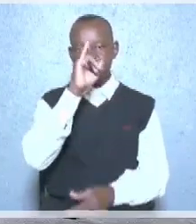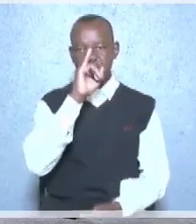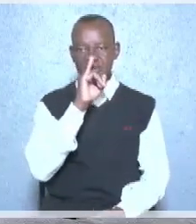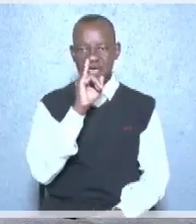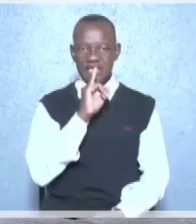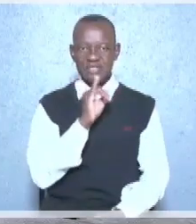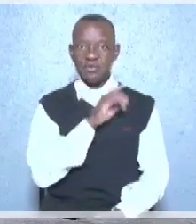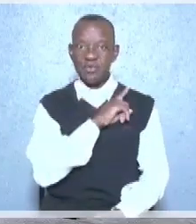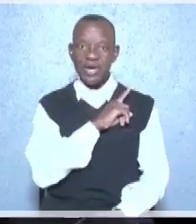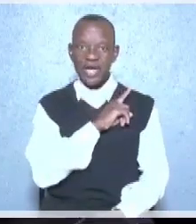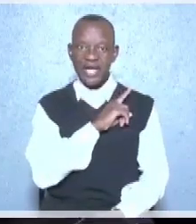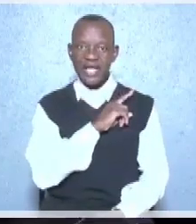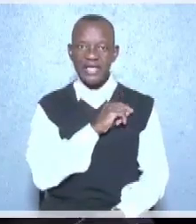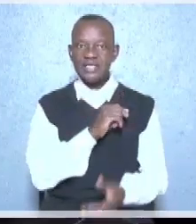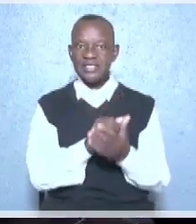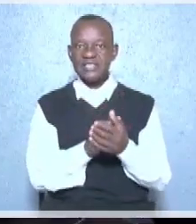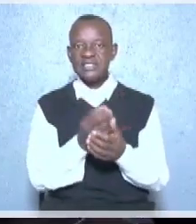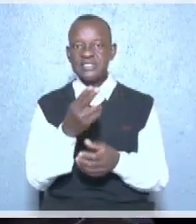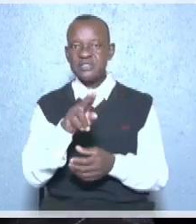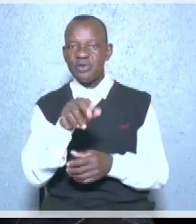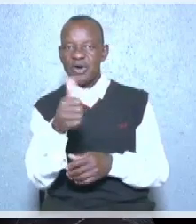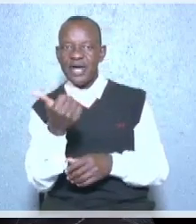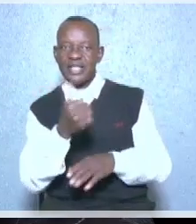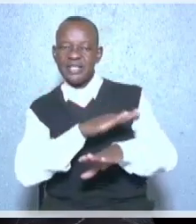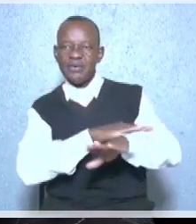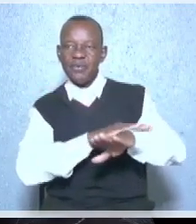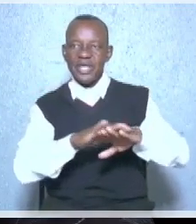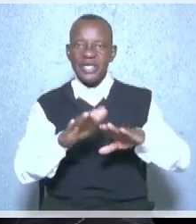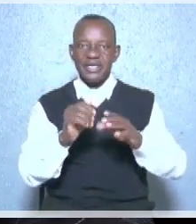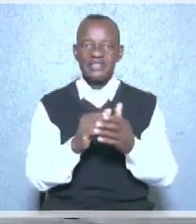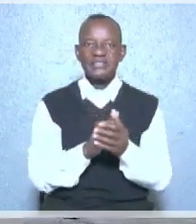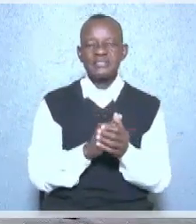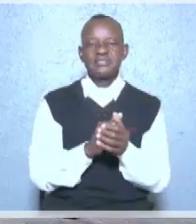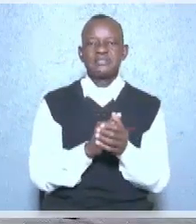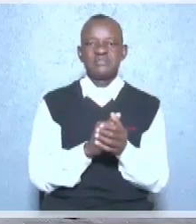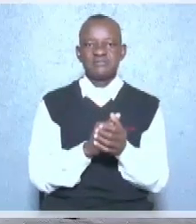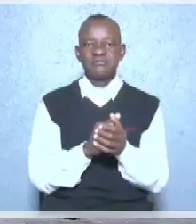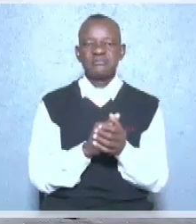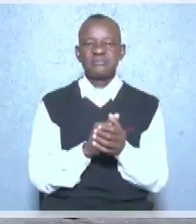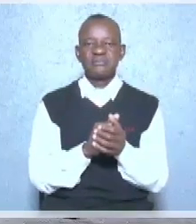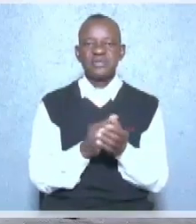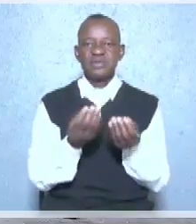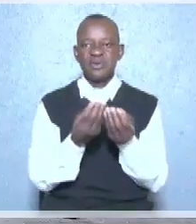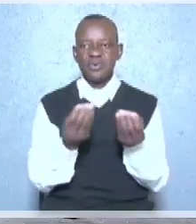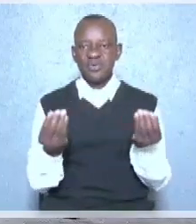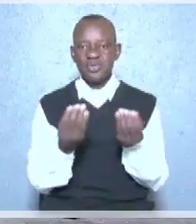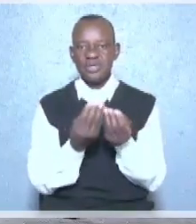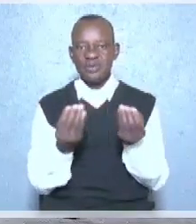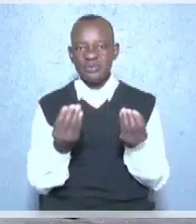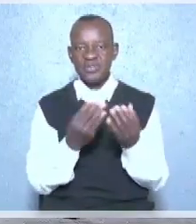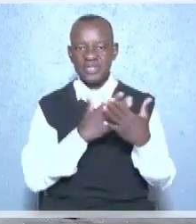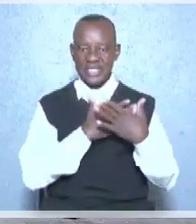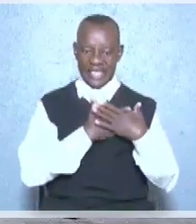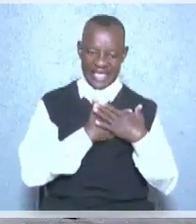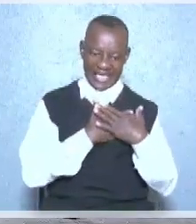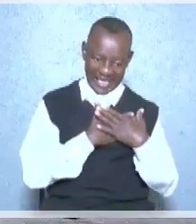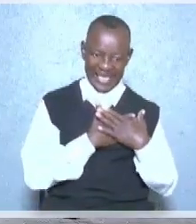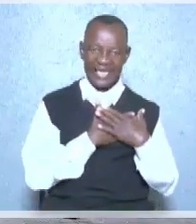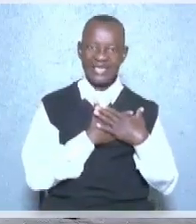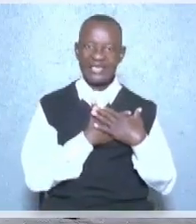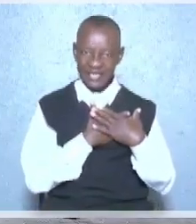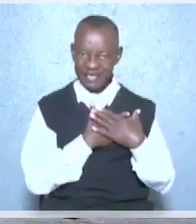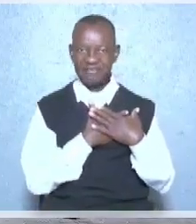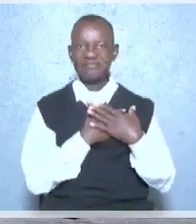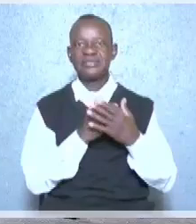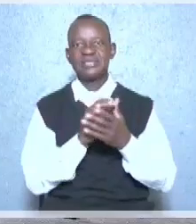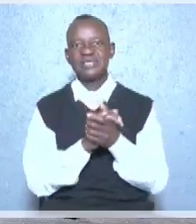option, but because they really are passionate about what they want to follow. So this is also there, and we